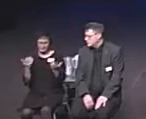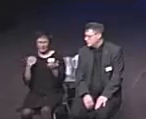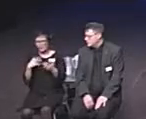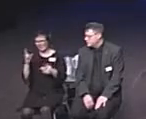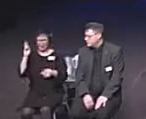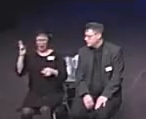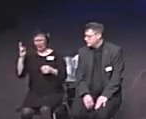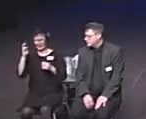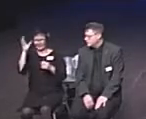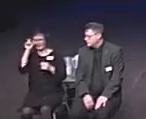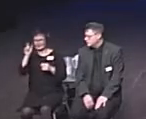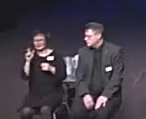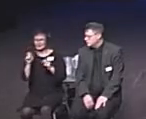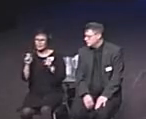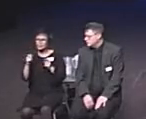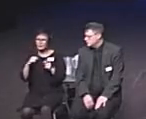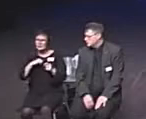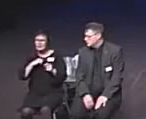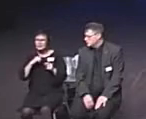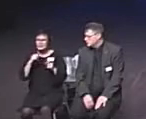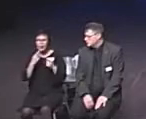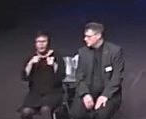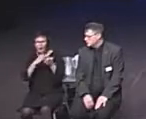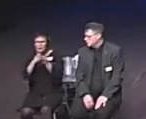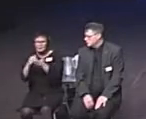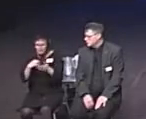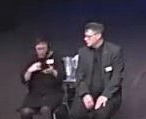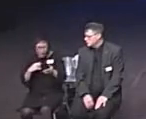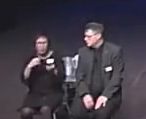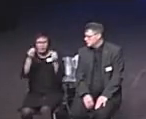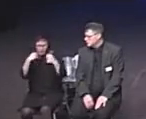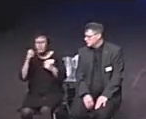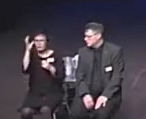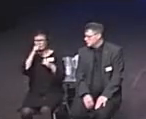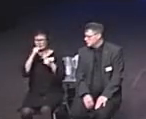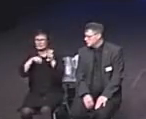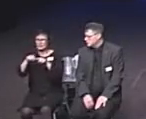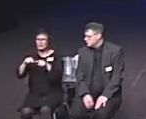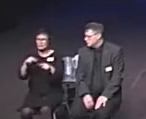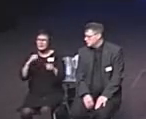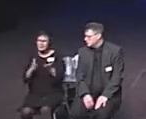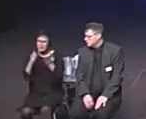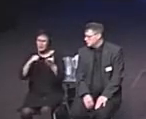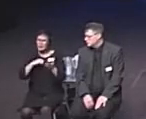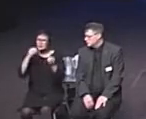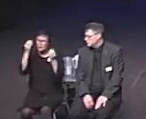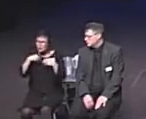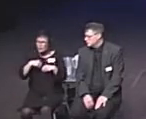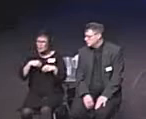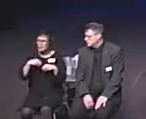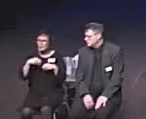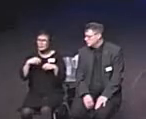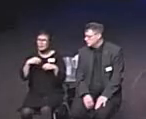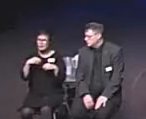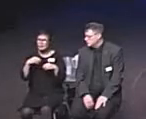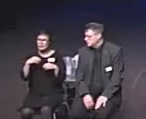real, but you can see the results of their innovations. And it's also about how we manage to,